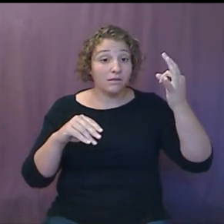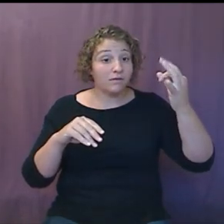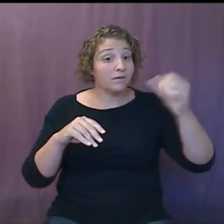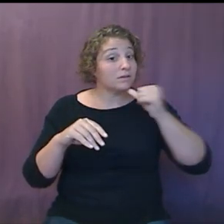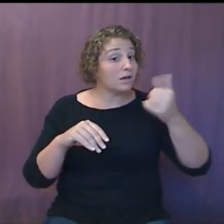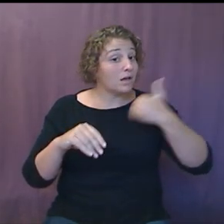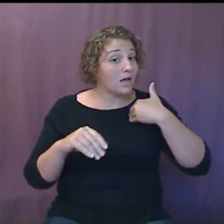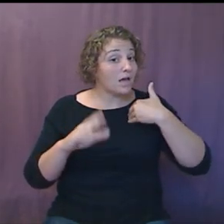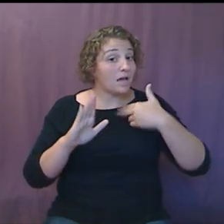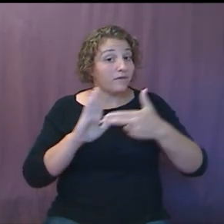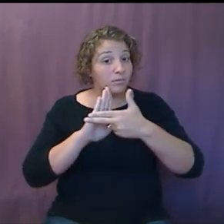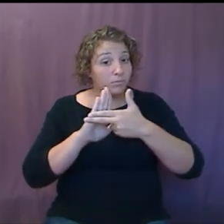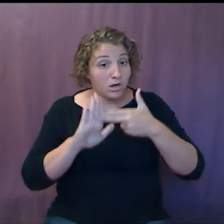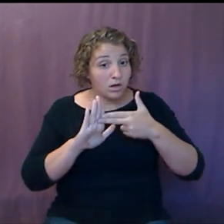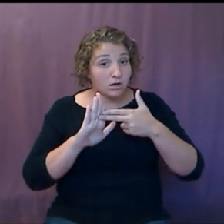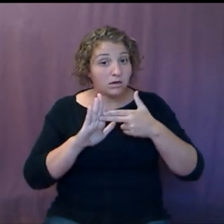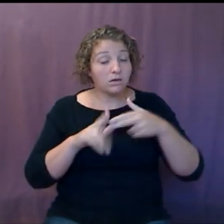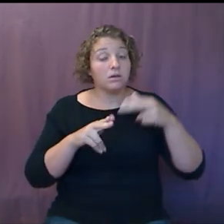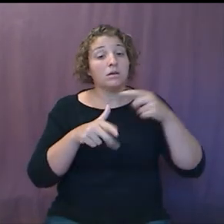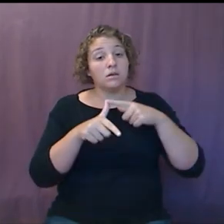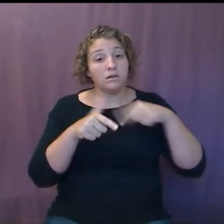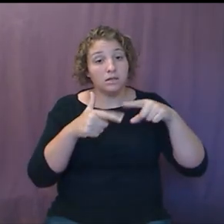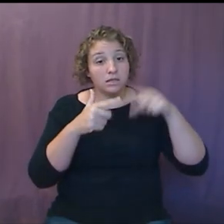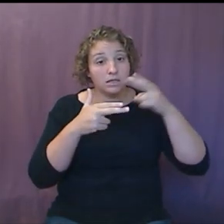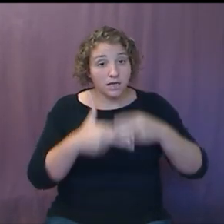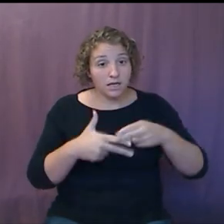beast or the number of his name whichever one they present